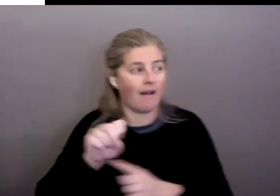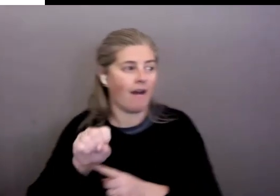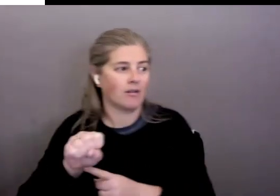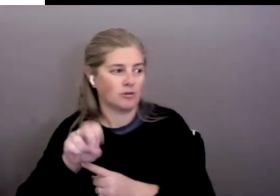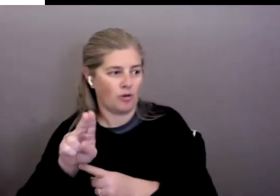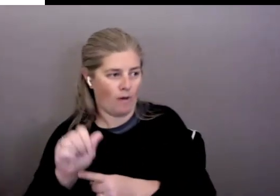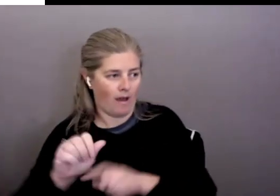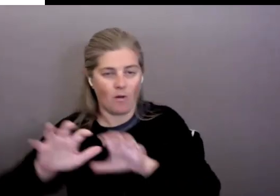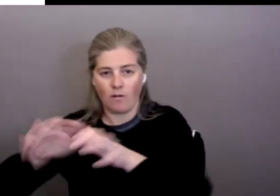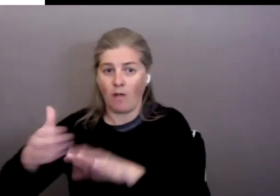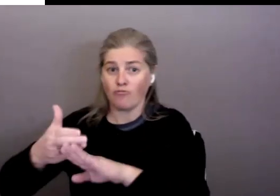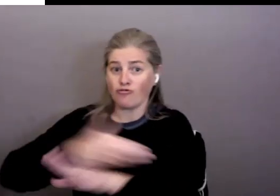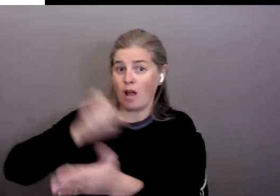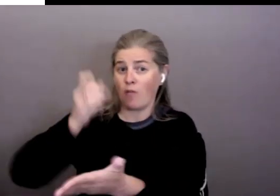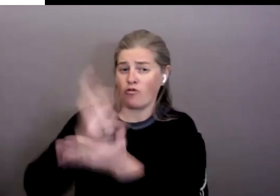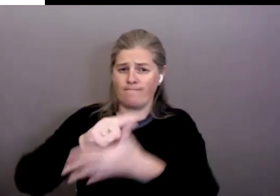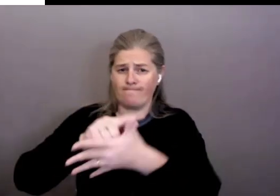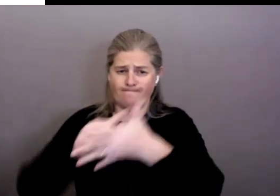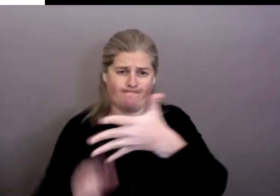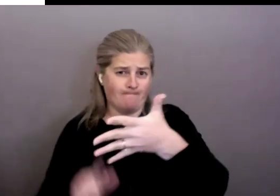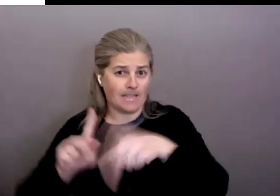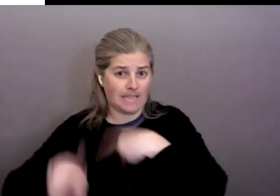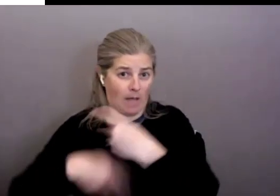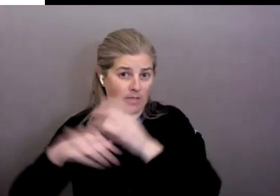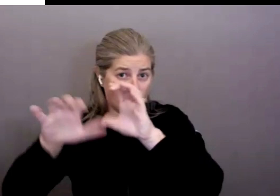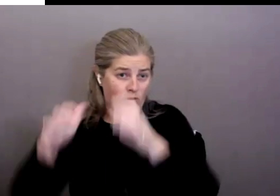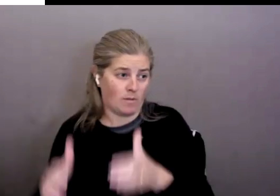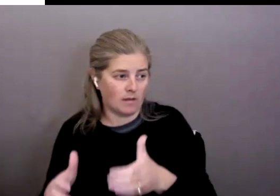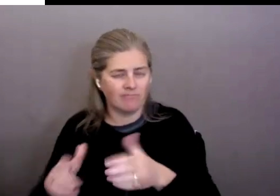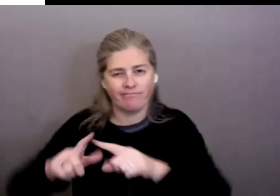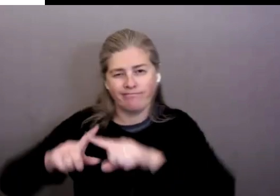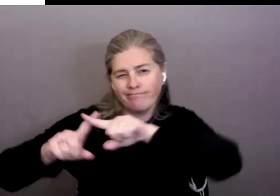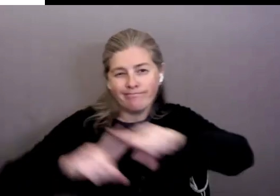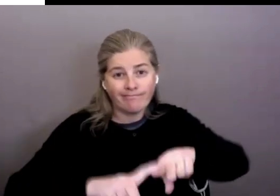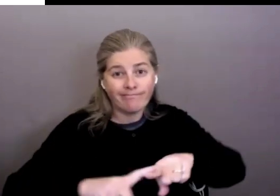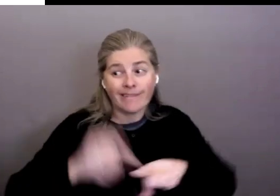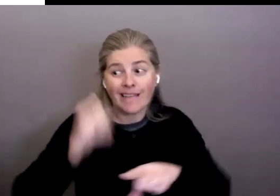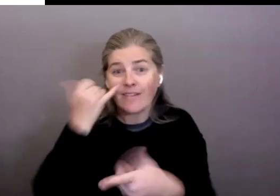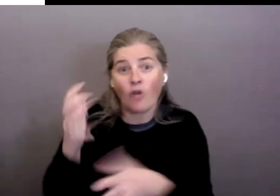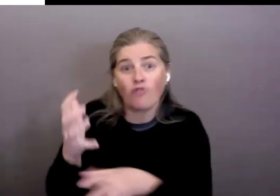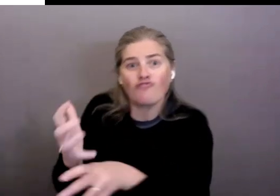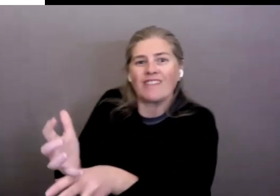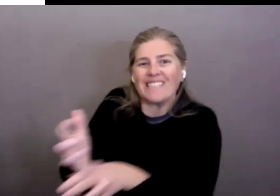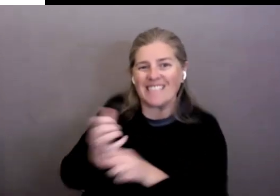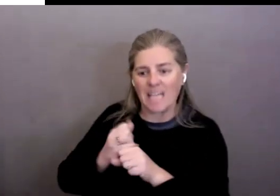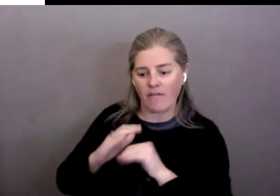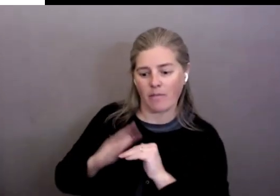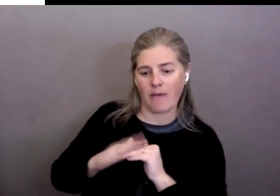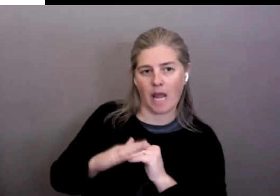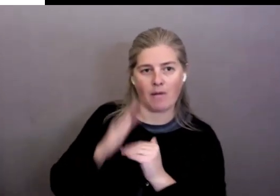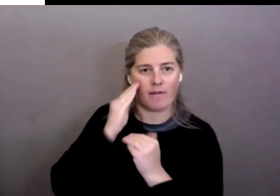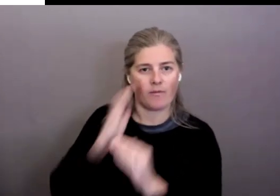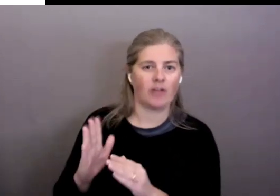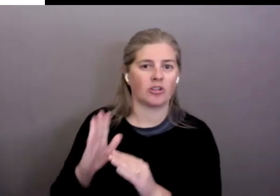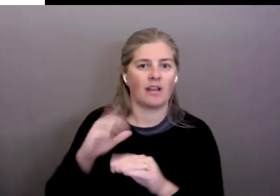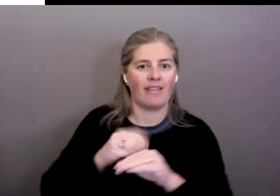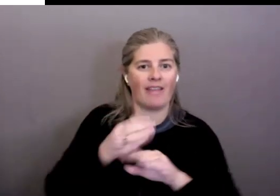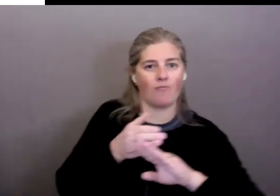categorically pre-approves the following types of agreements, contingent on receipt of the minimum information outlined in the prior approval